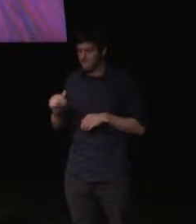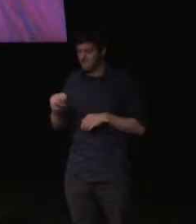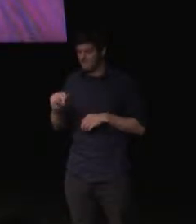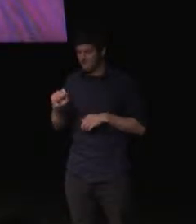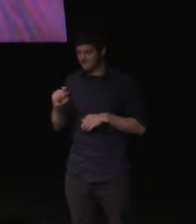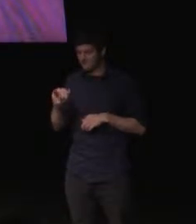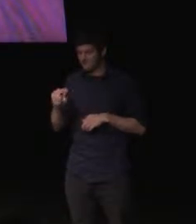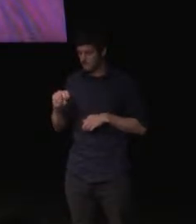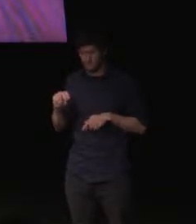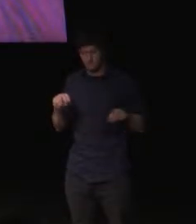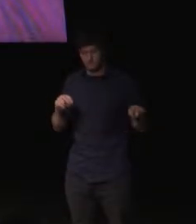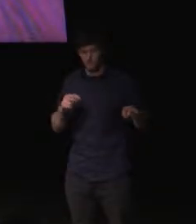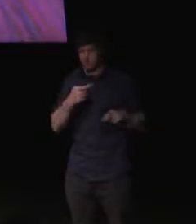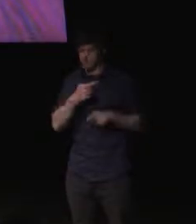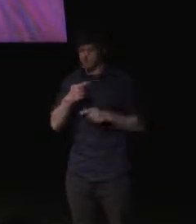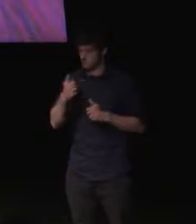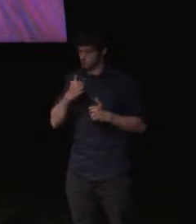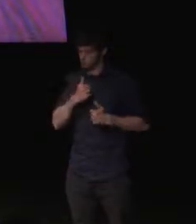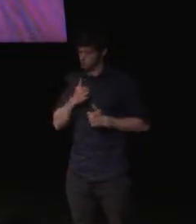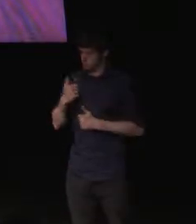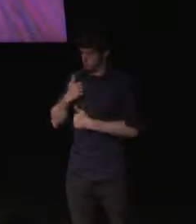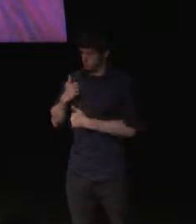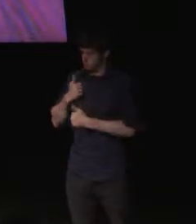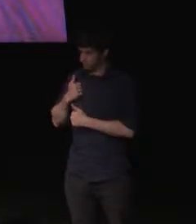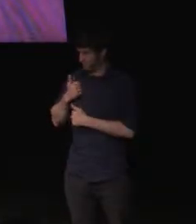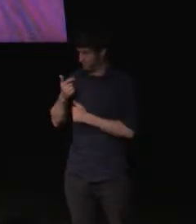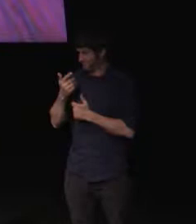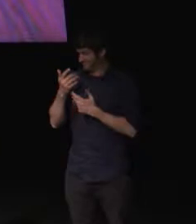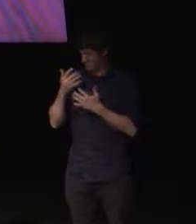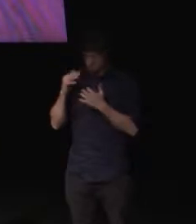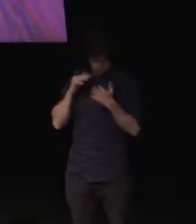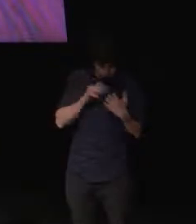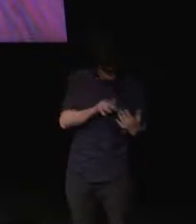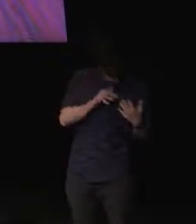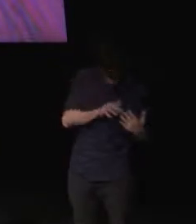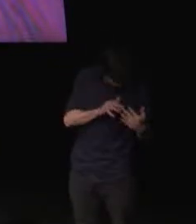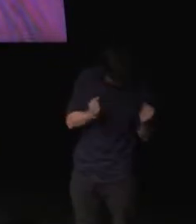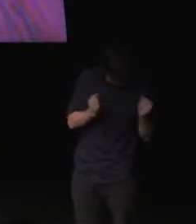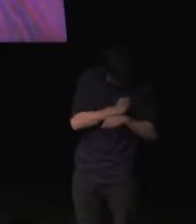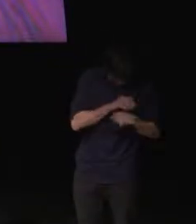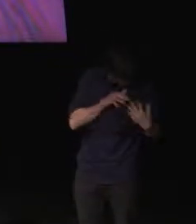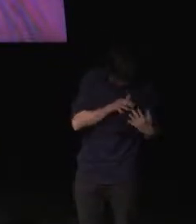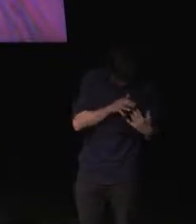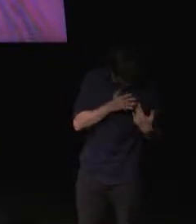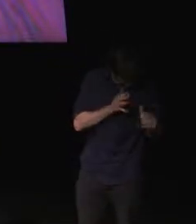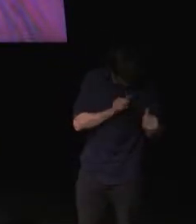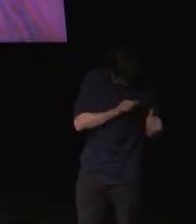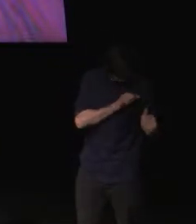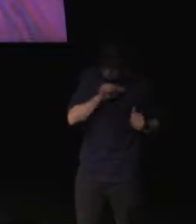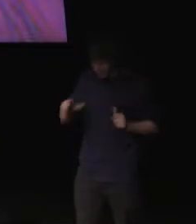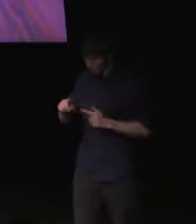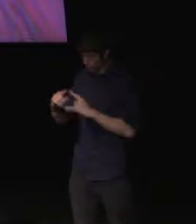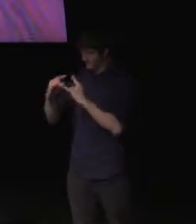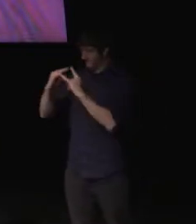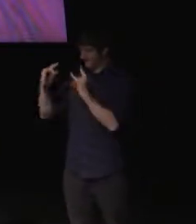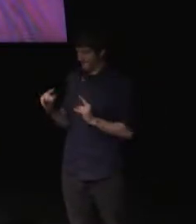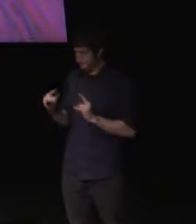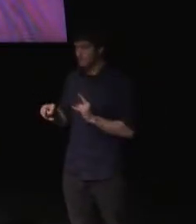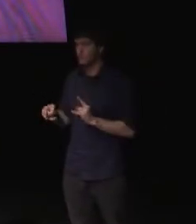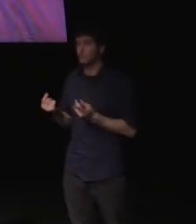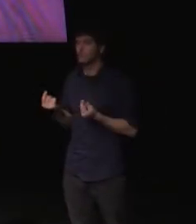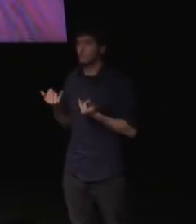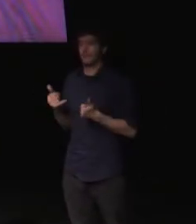and using games to unwind at the end of the day and kind of take themselves back to a place of normalcy and